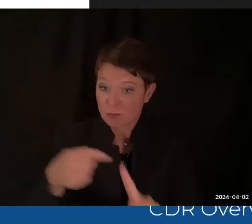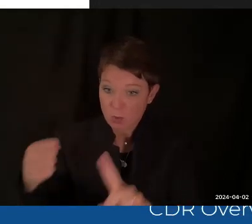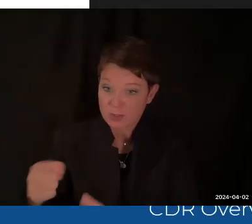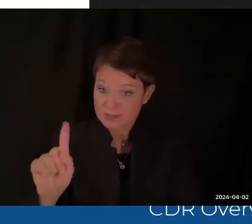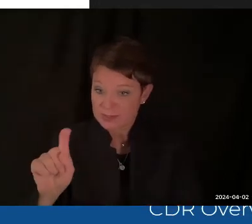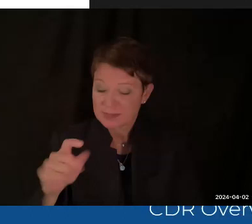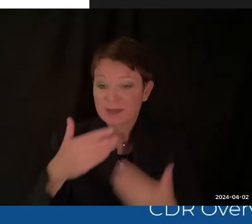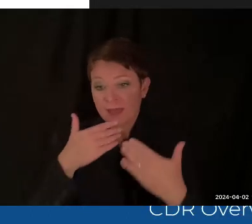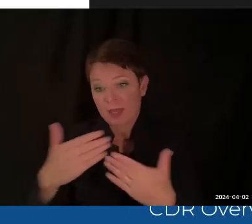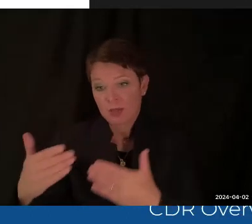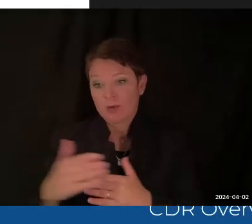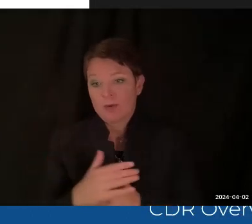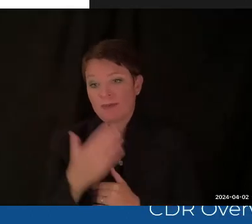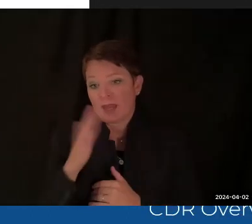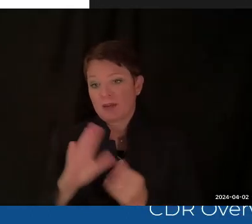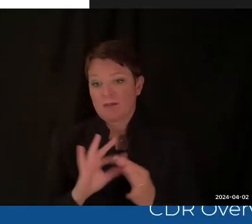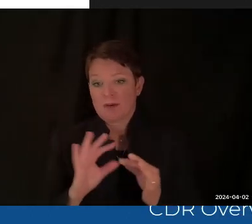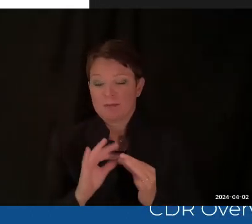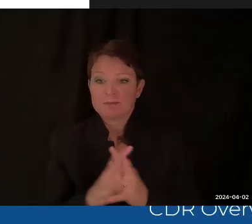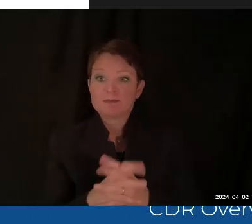Thank you. Thank you for your comments.